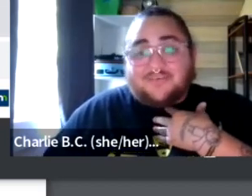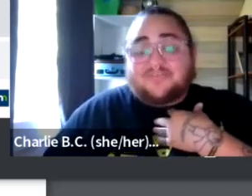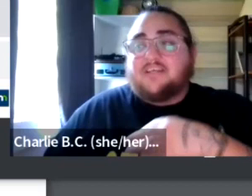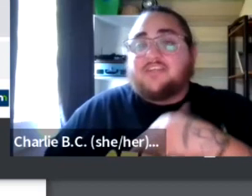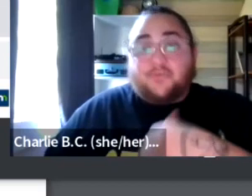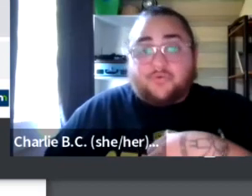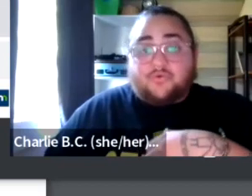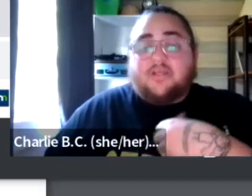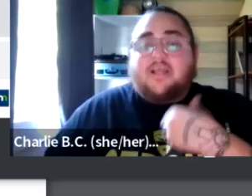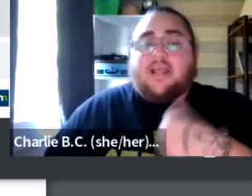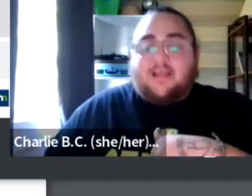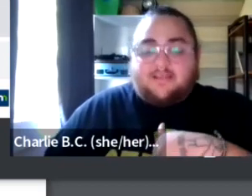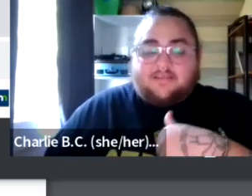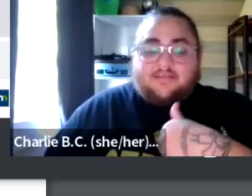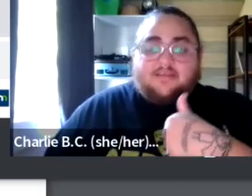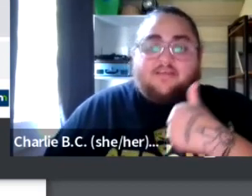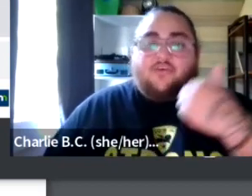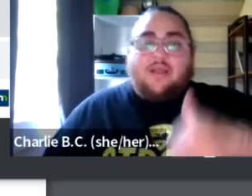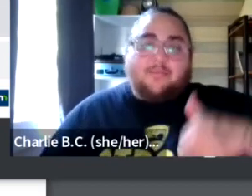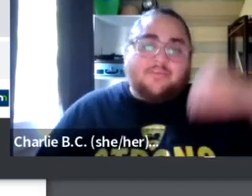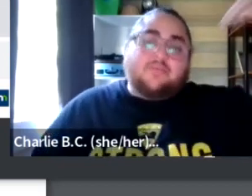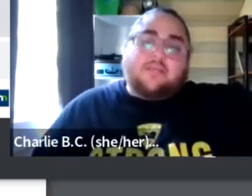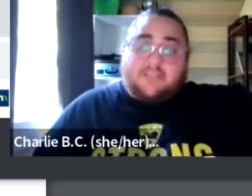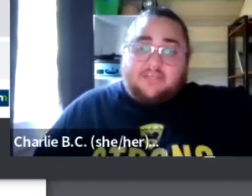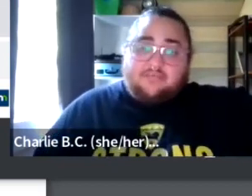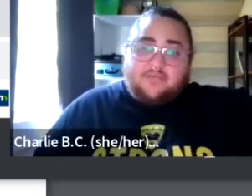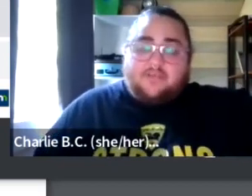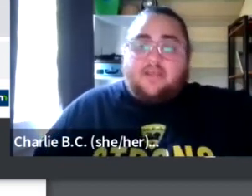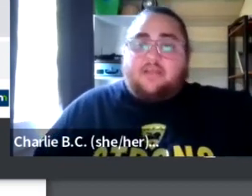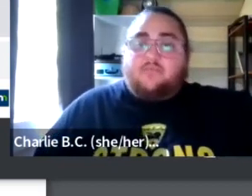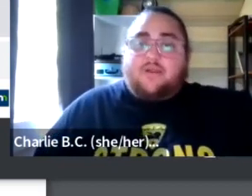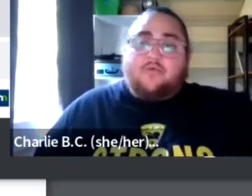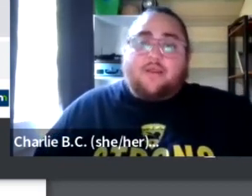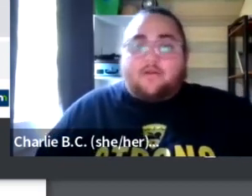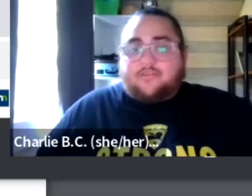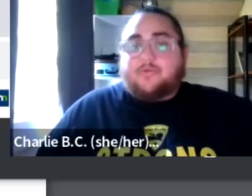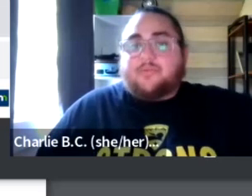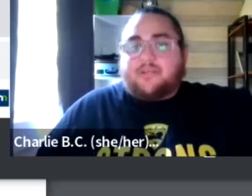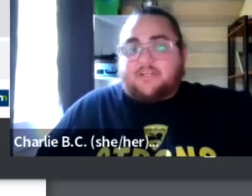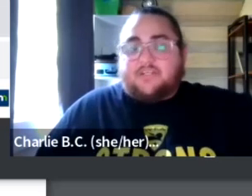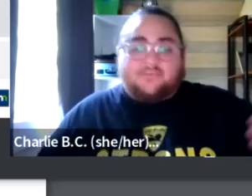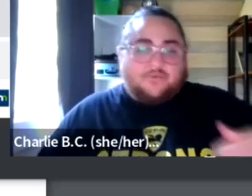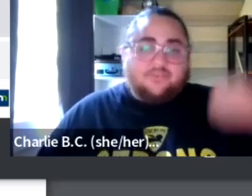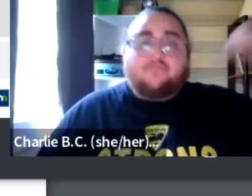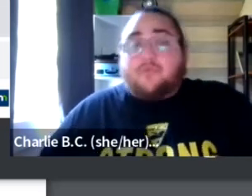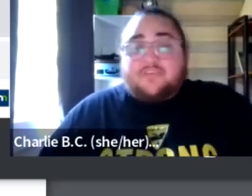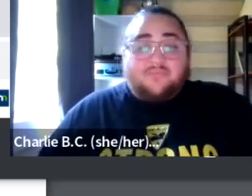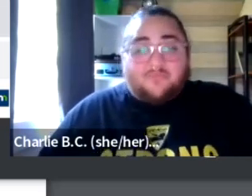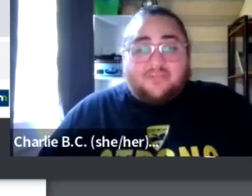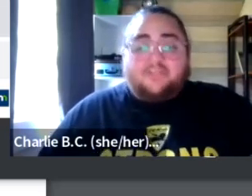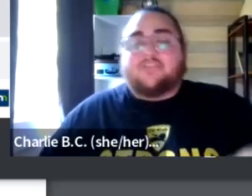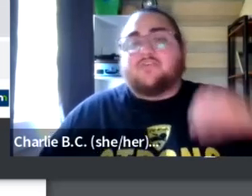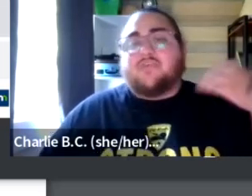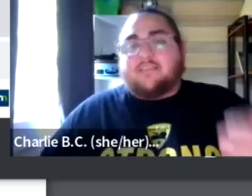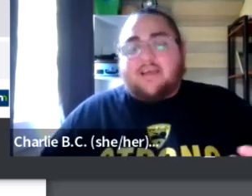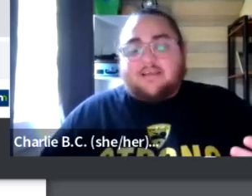and we need those too. And what happens when they leave, and where are the permanent connections, and where's the focus on